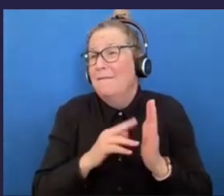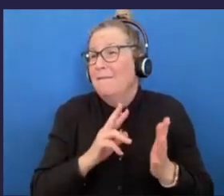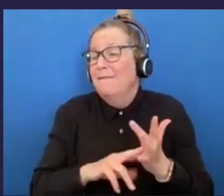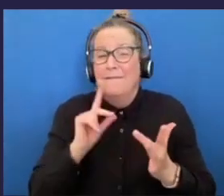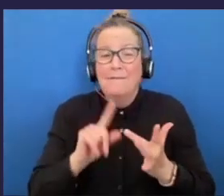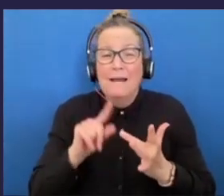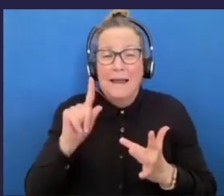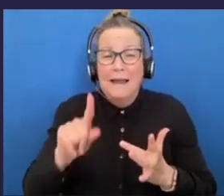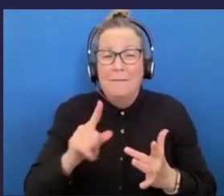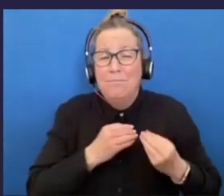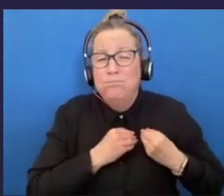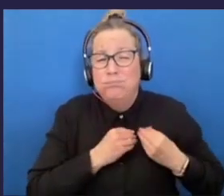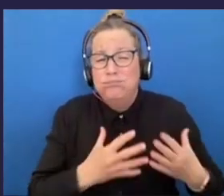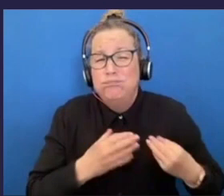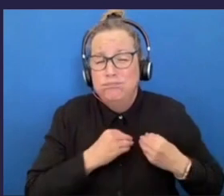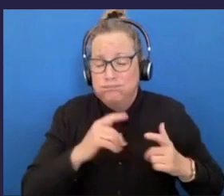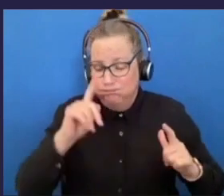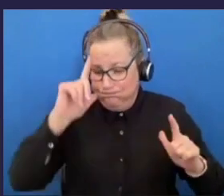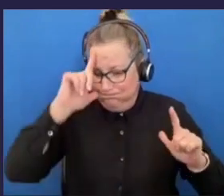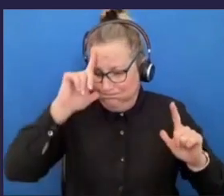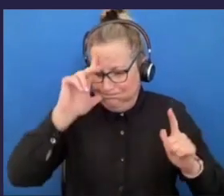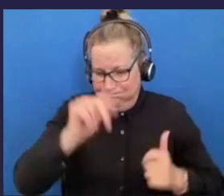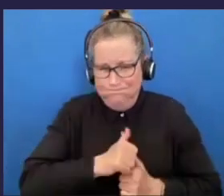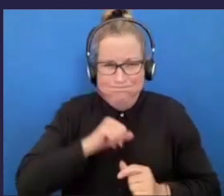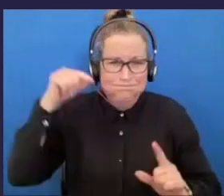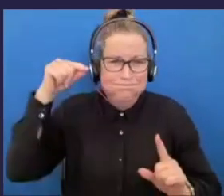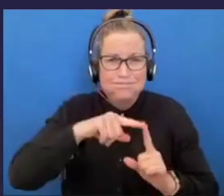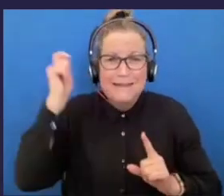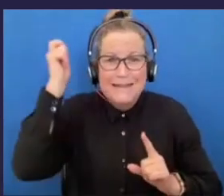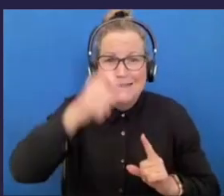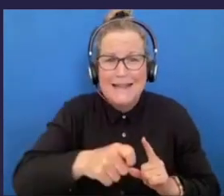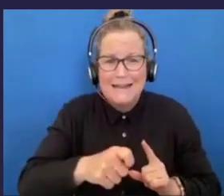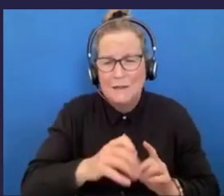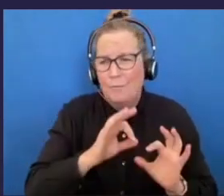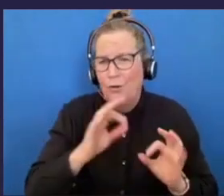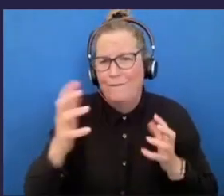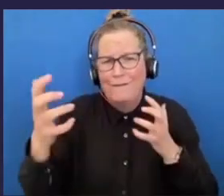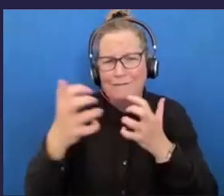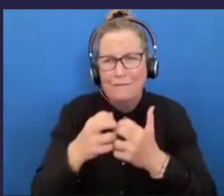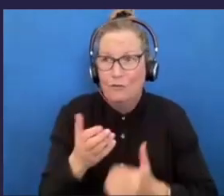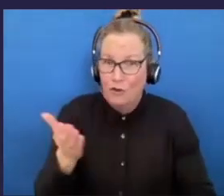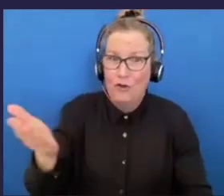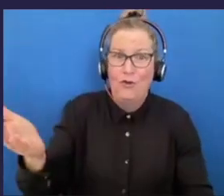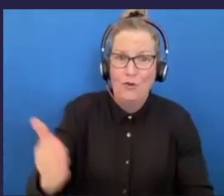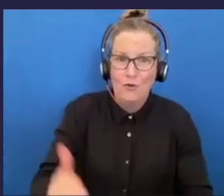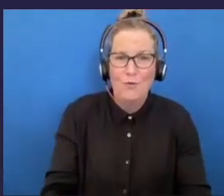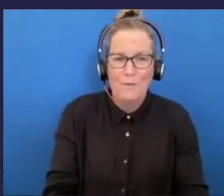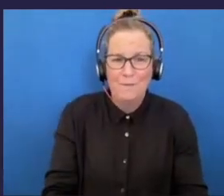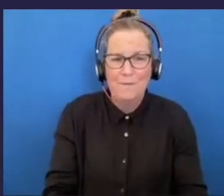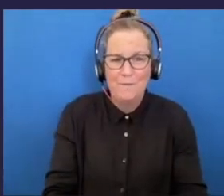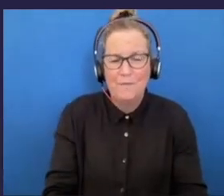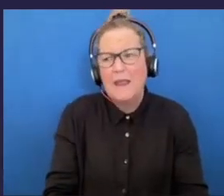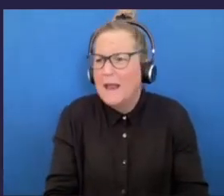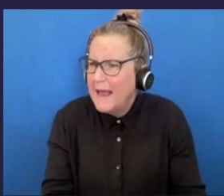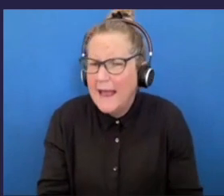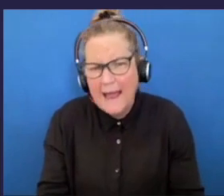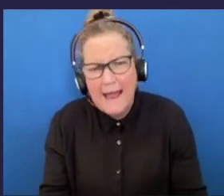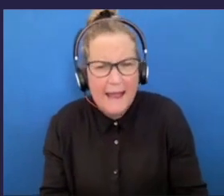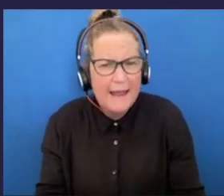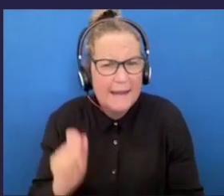super passionate about tennis and he's really good. We think he'd be perfect for you. And Tennis Australia, we know that you actually have quite a